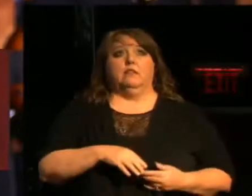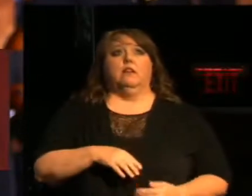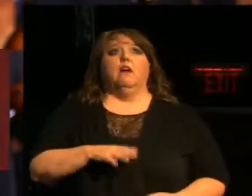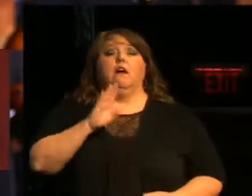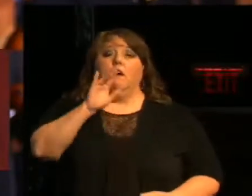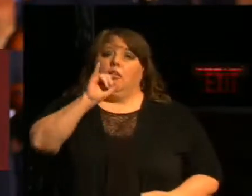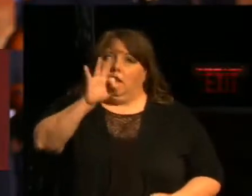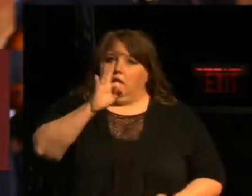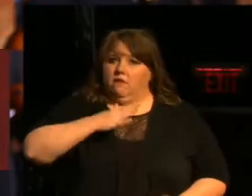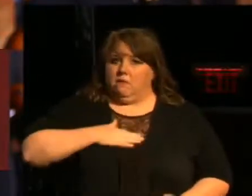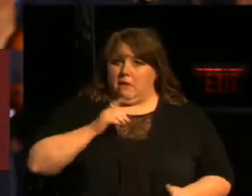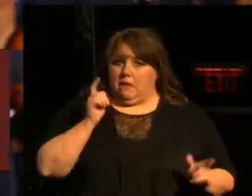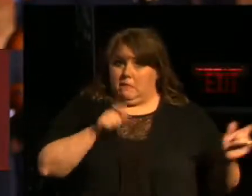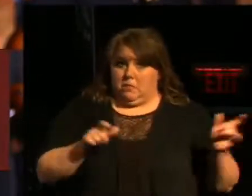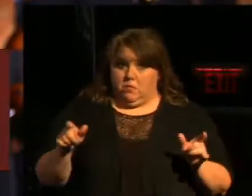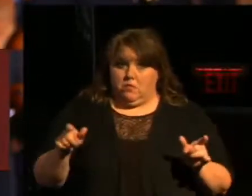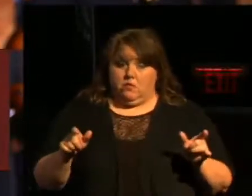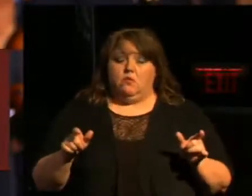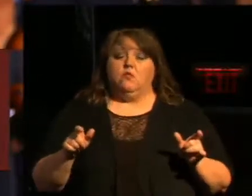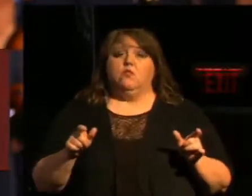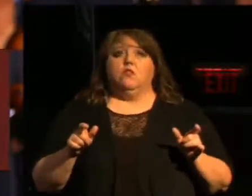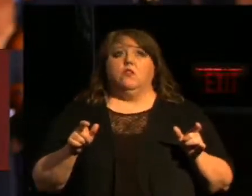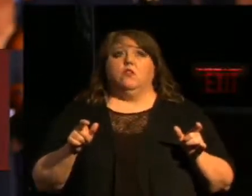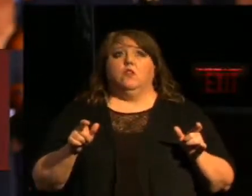left the grave behind you, God,